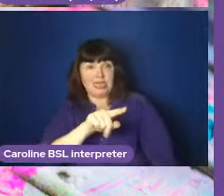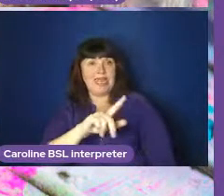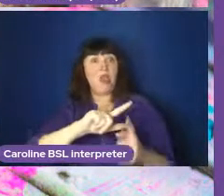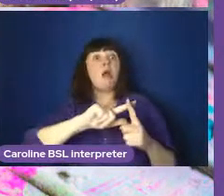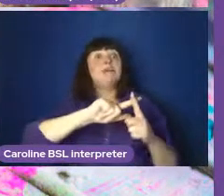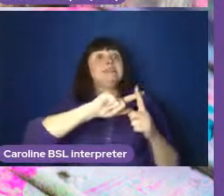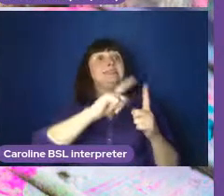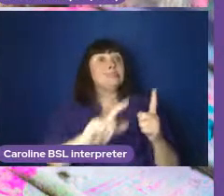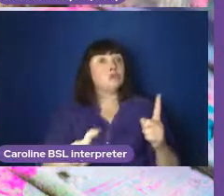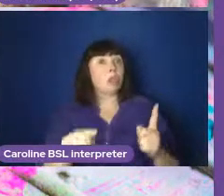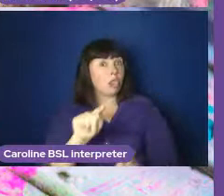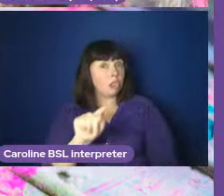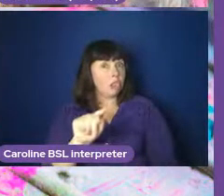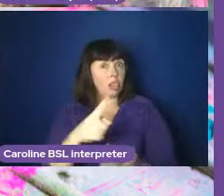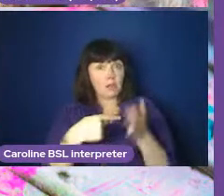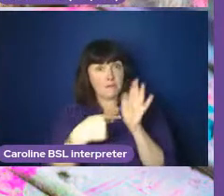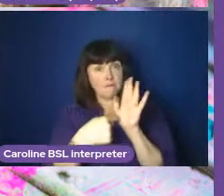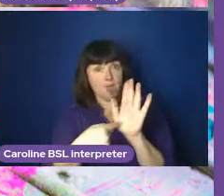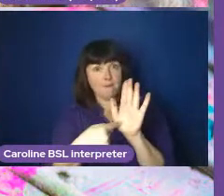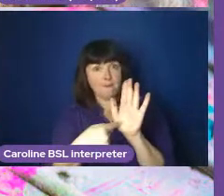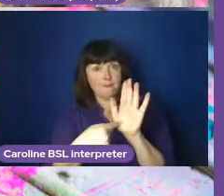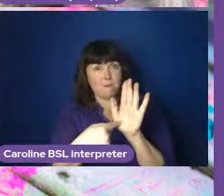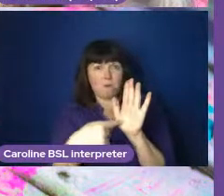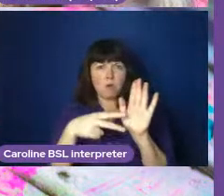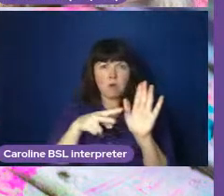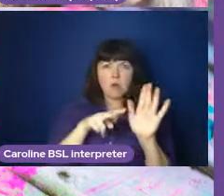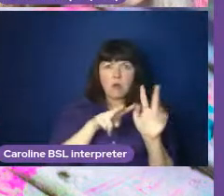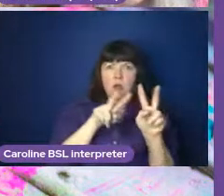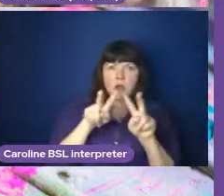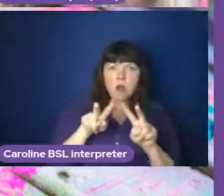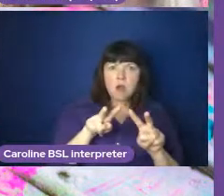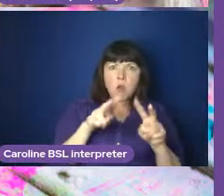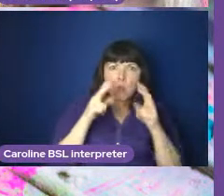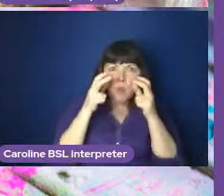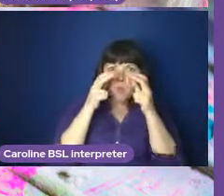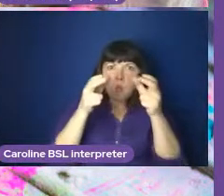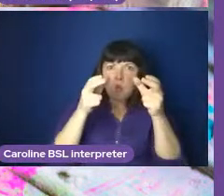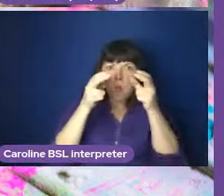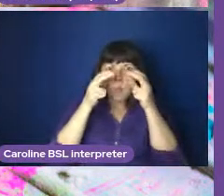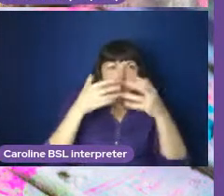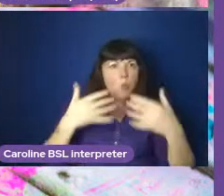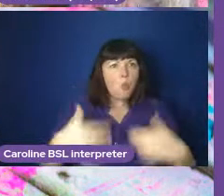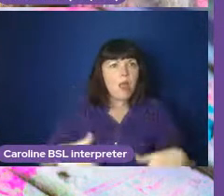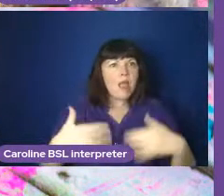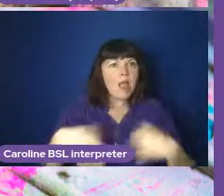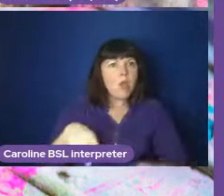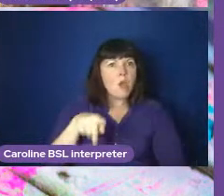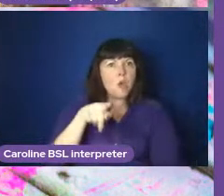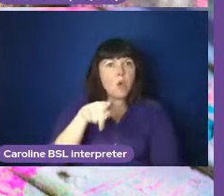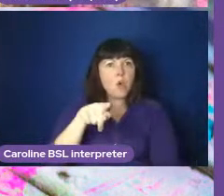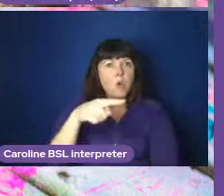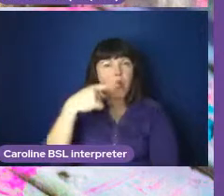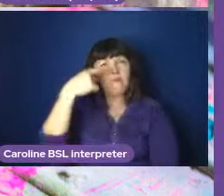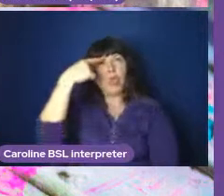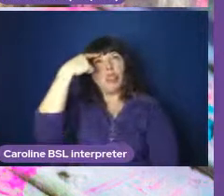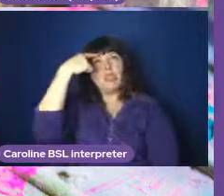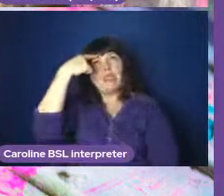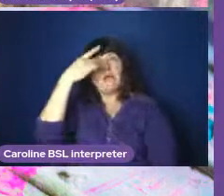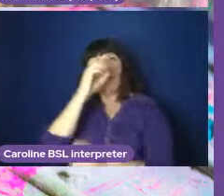digitally. But how awesome is that? And it kind of reminds me a bit of Game of Thrones